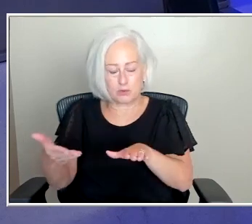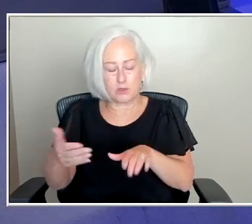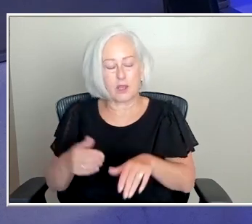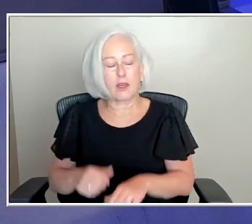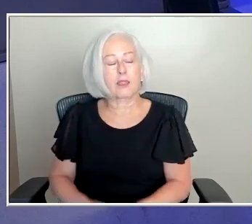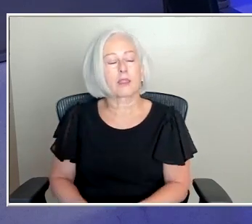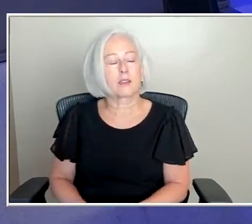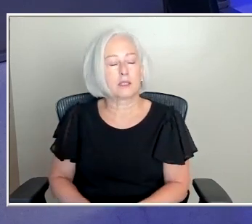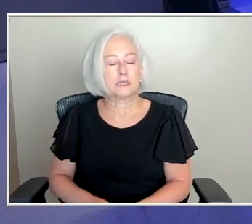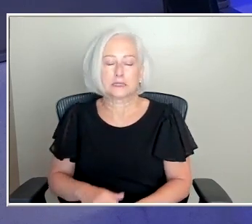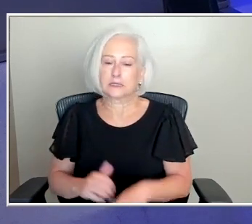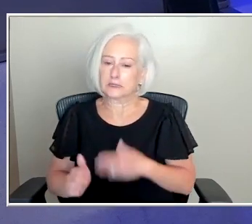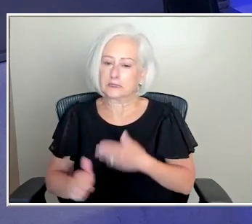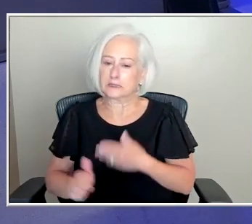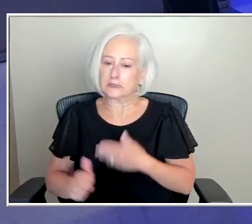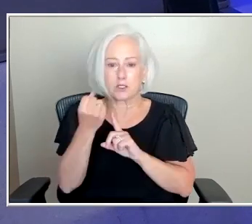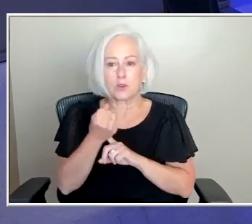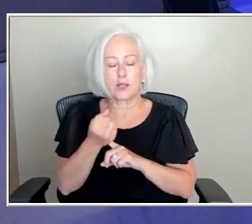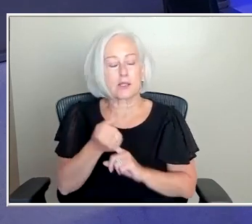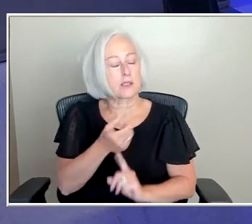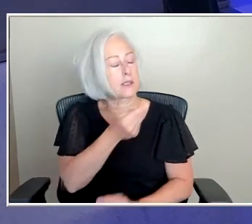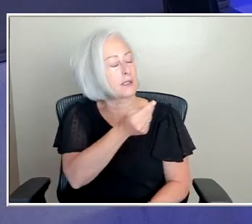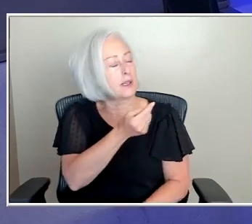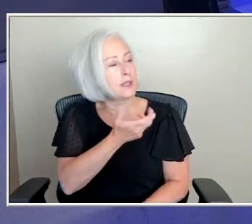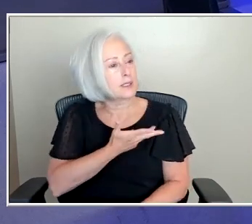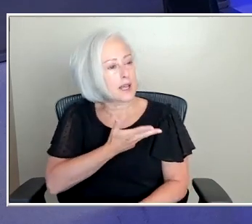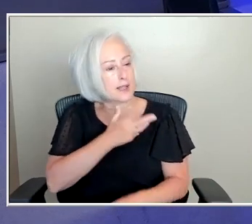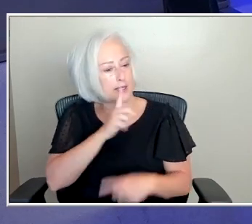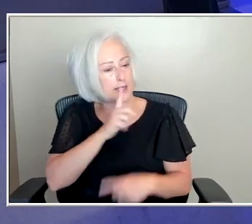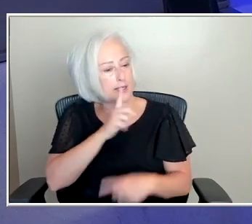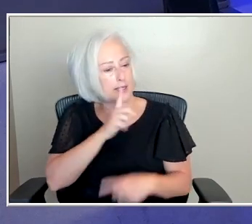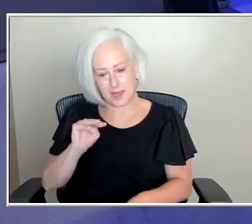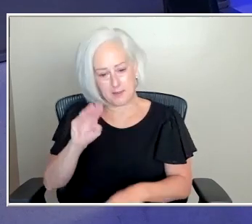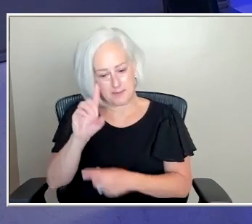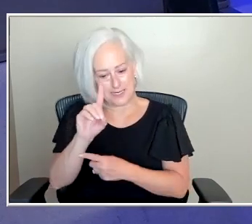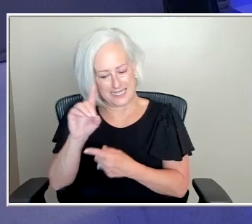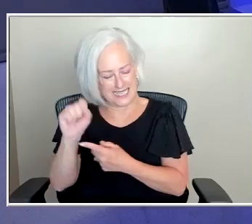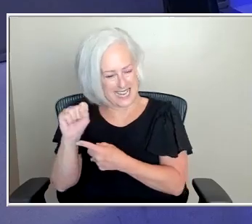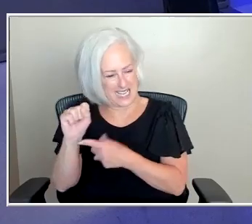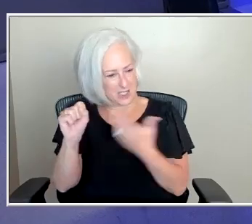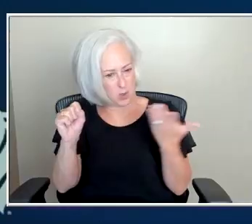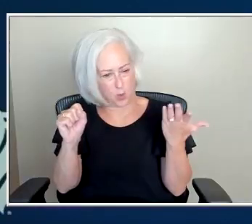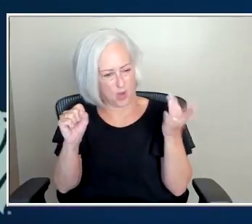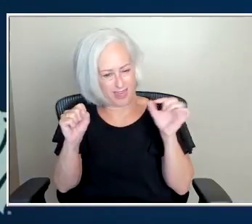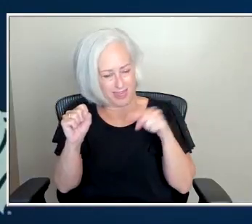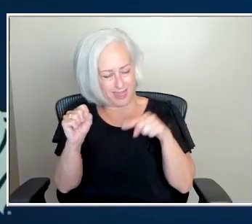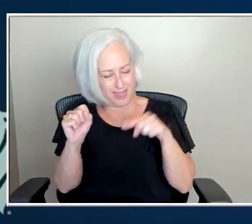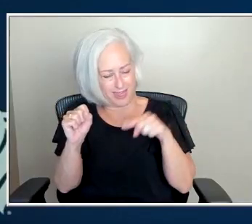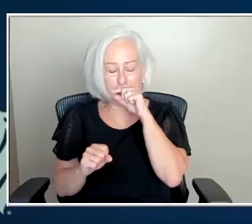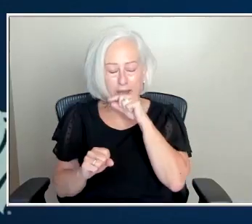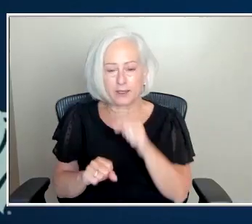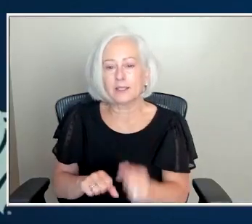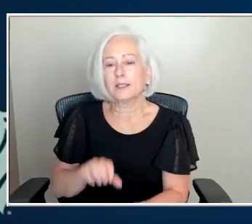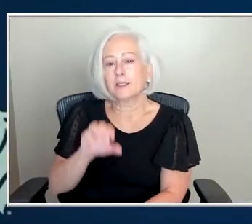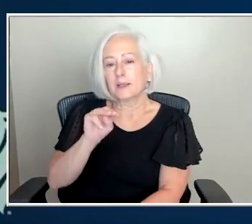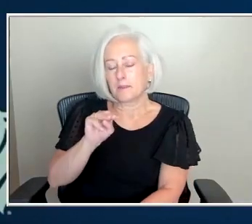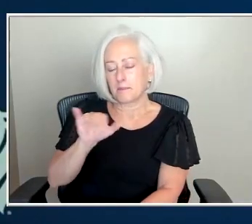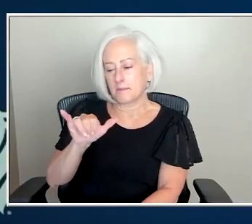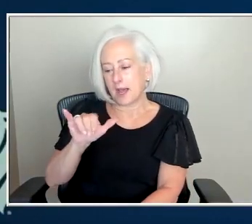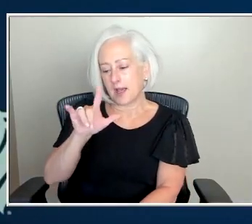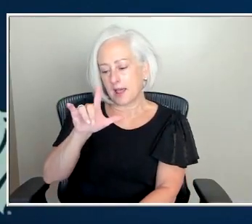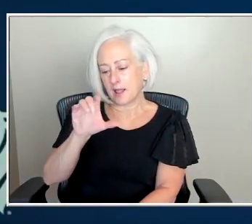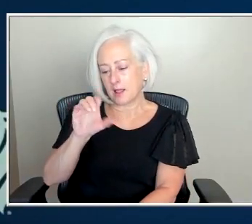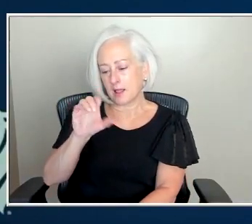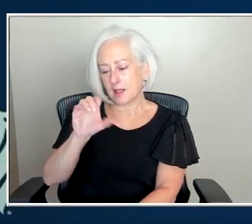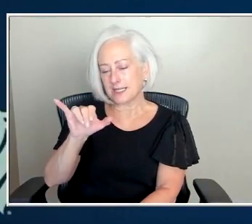this specific type of cancer, MDS. Exactly what is that? Yeah, myelodysplastic syndrome is